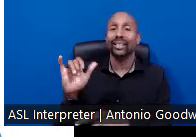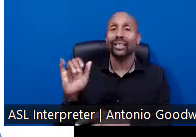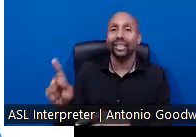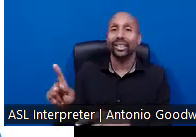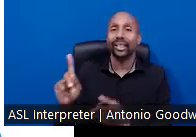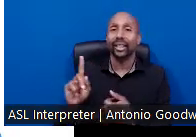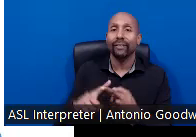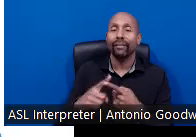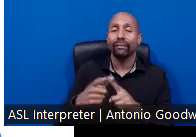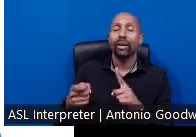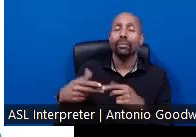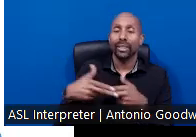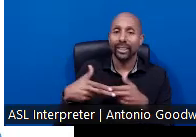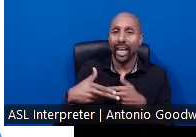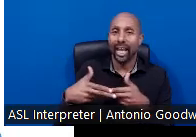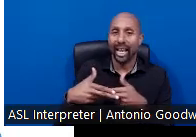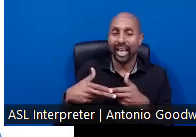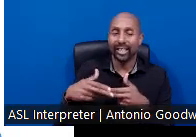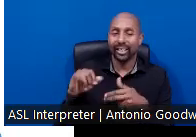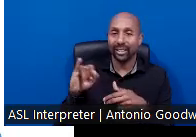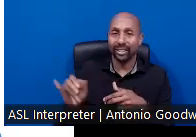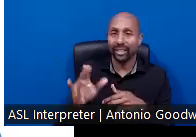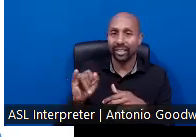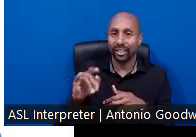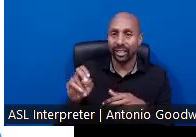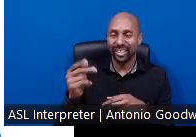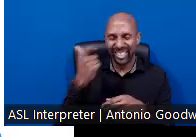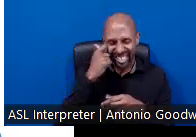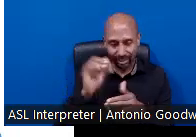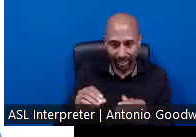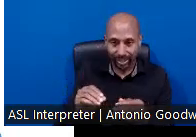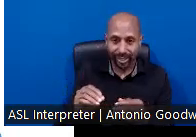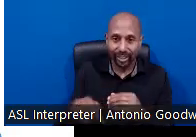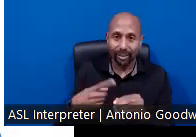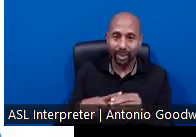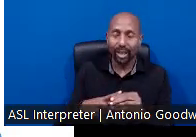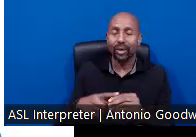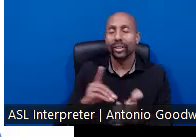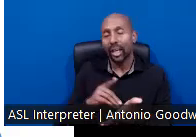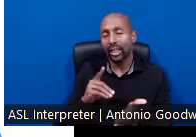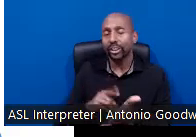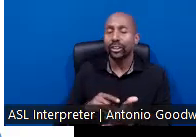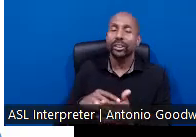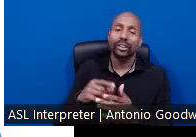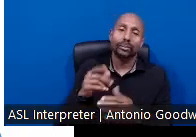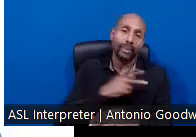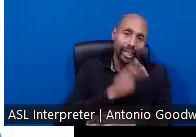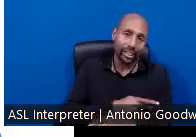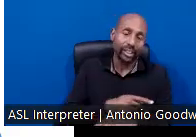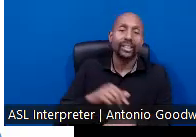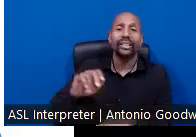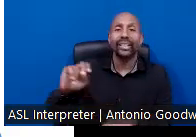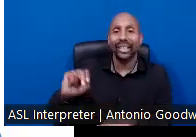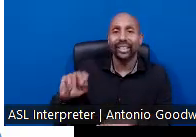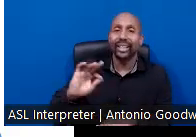what doctors wish patients knew about N95. So That's what that link is for. Thanks, Seely.